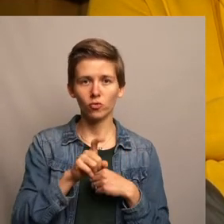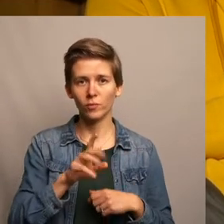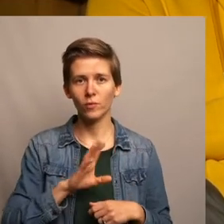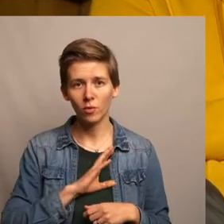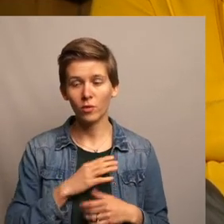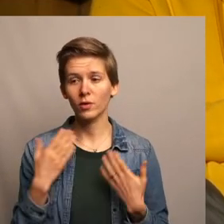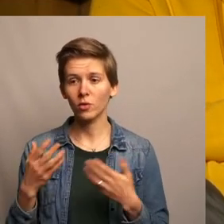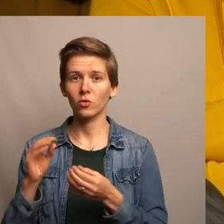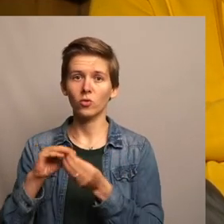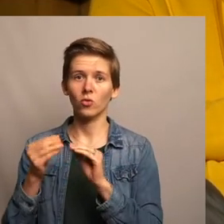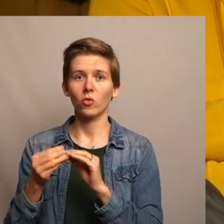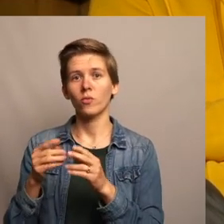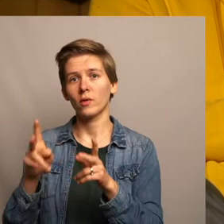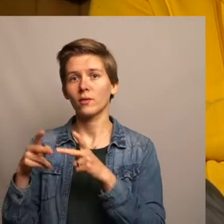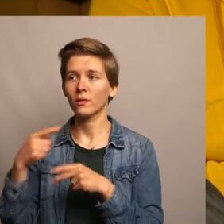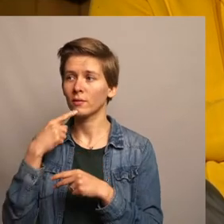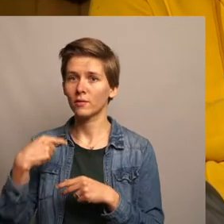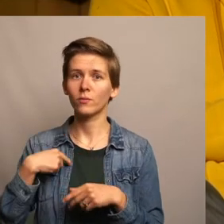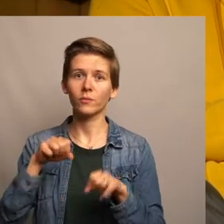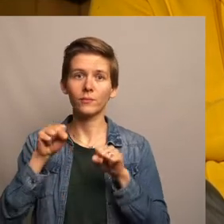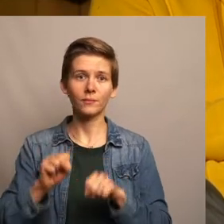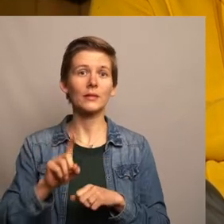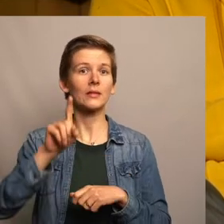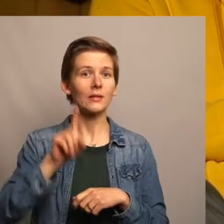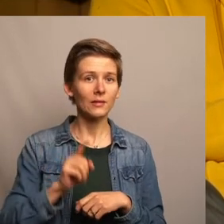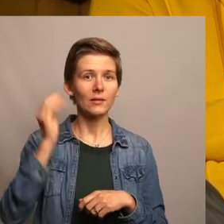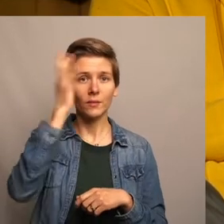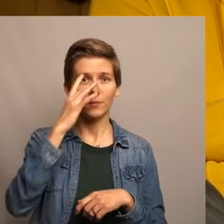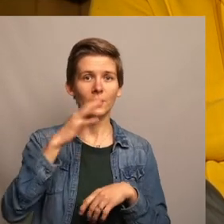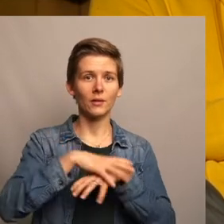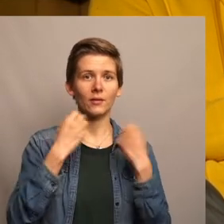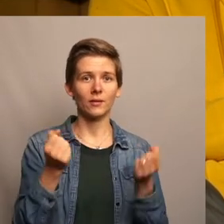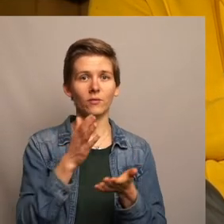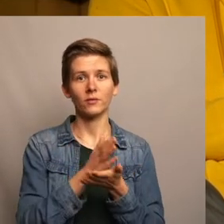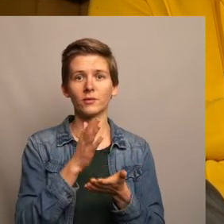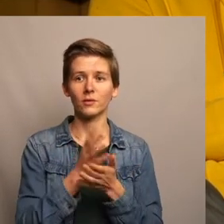your mental health issue before you access the gender clinic. Mm. The problem is